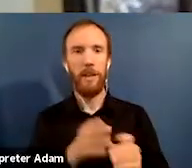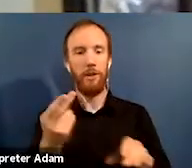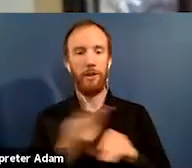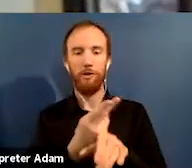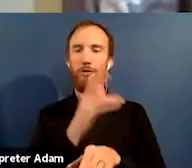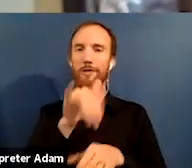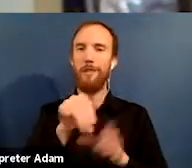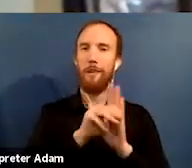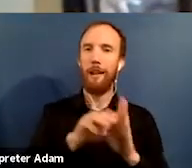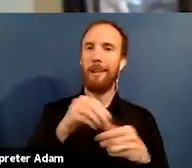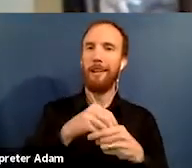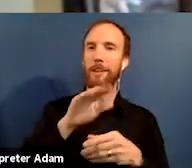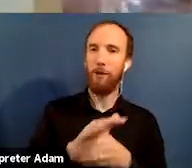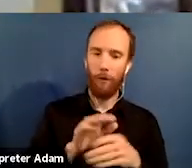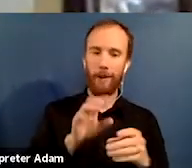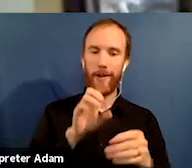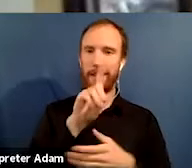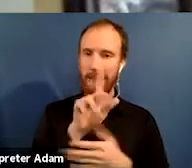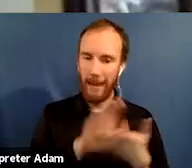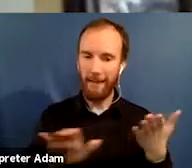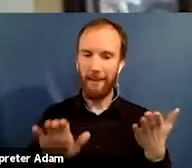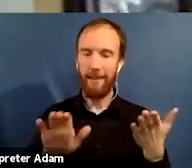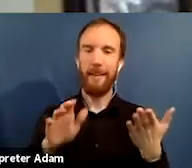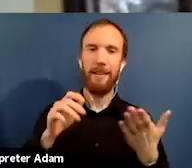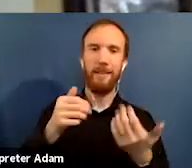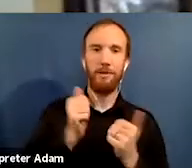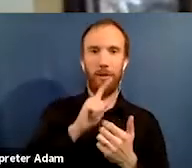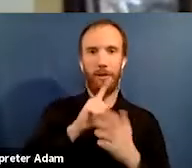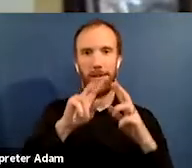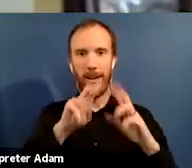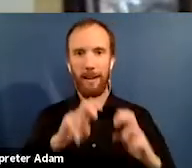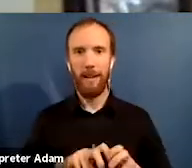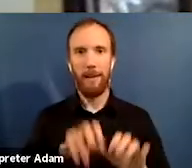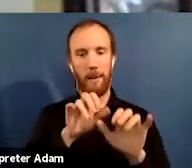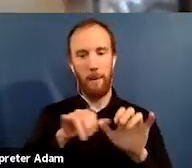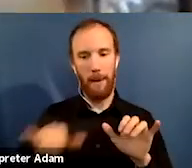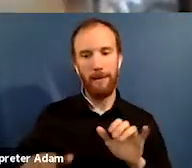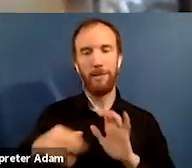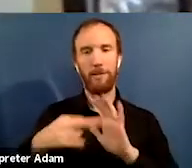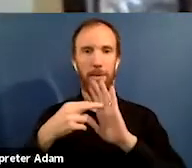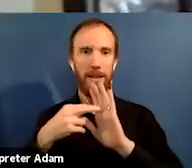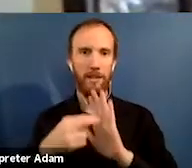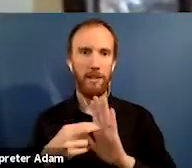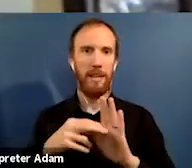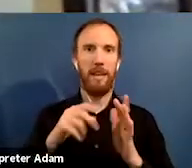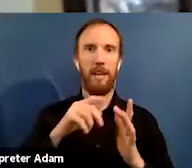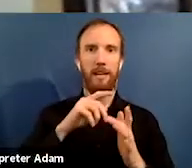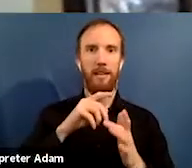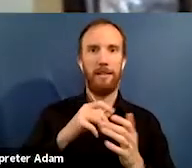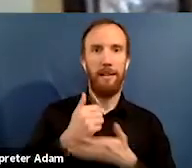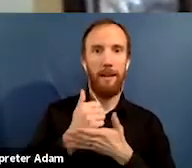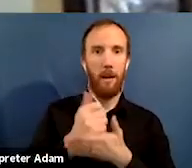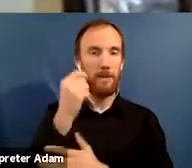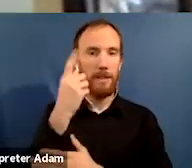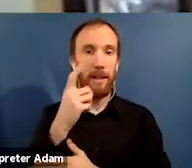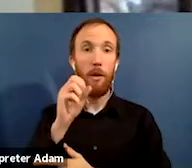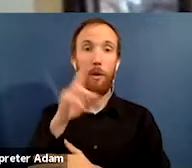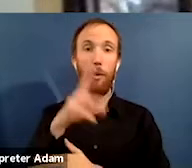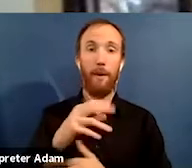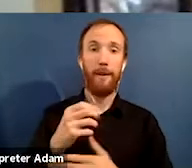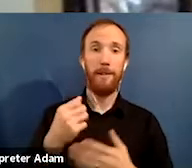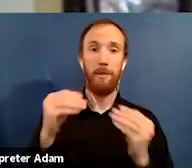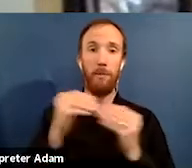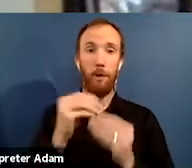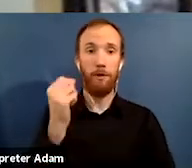that either represent it or that help understand it, or ultimately, ideally, sort of help push back against it and rebalance some